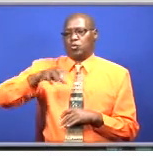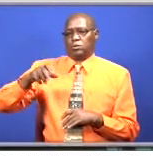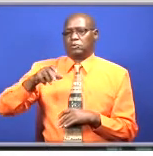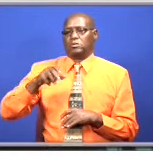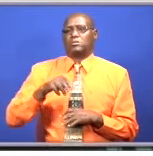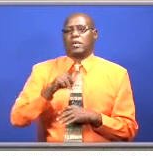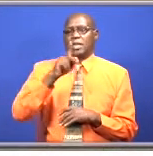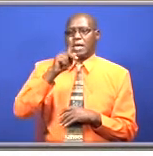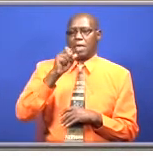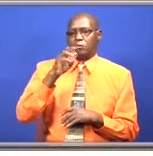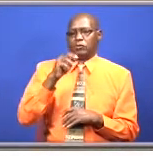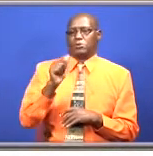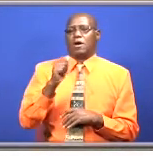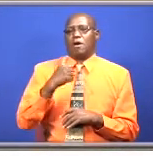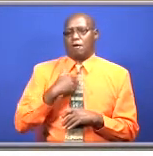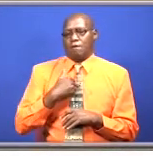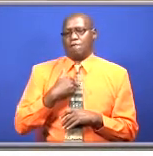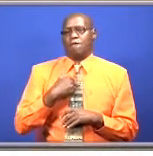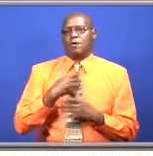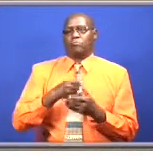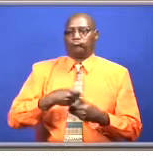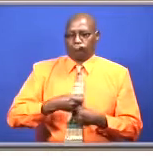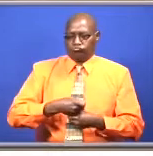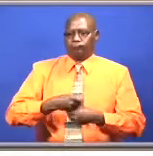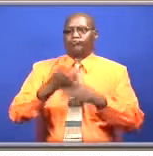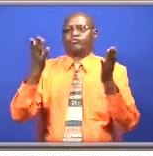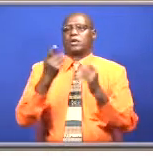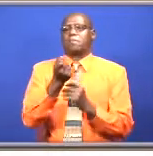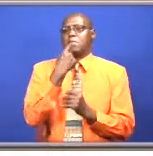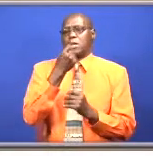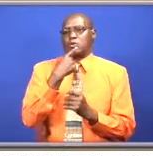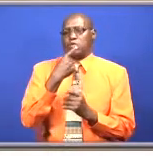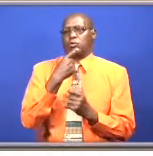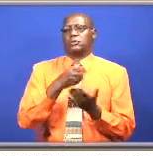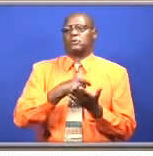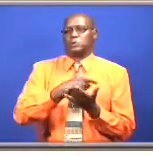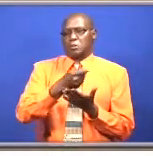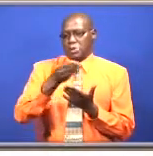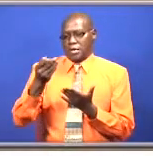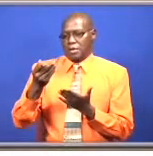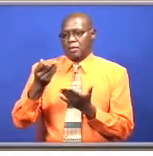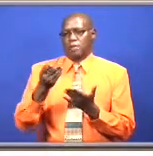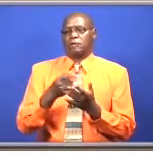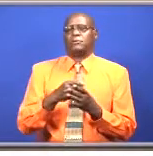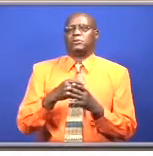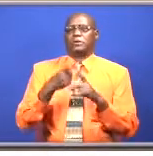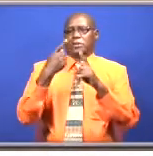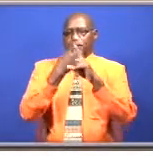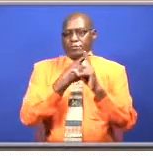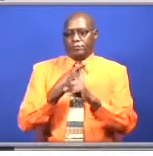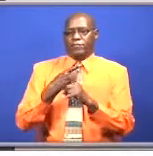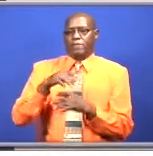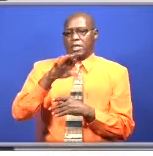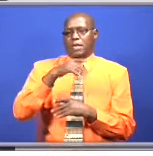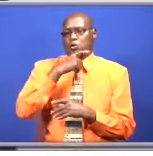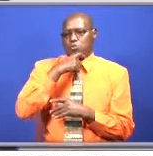Kemsa, has released medical supplies worth 380 million shillings to several arid and semi-arid devolution units.